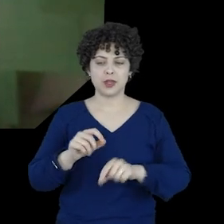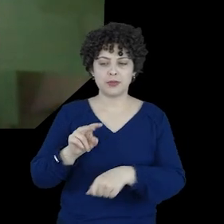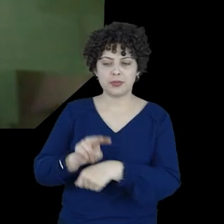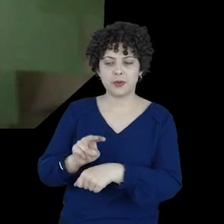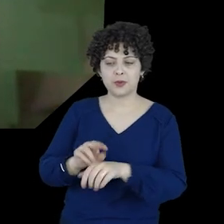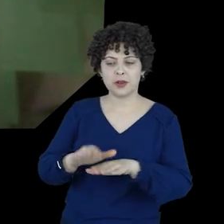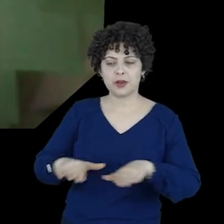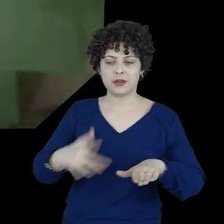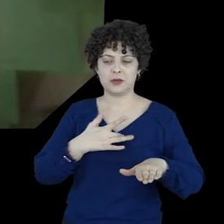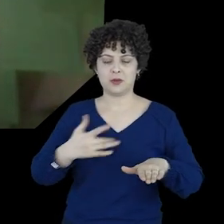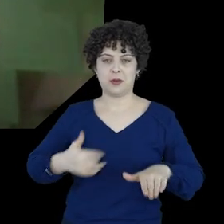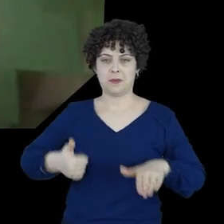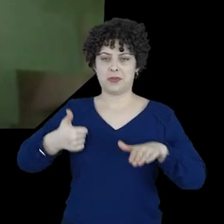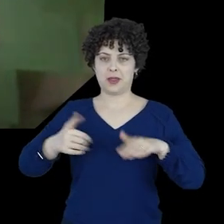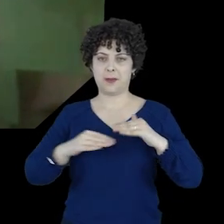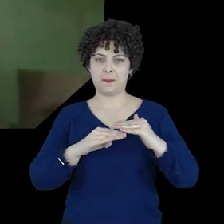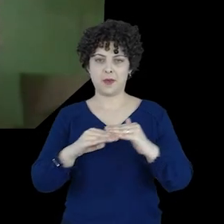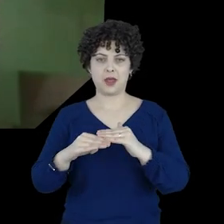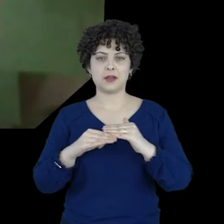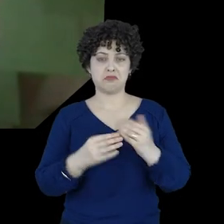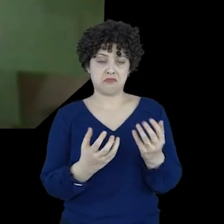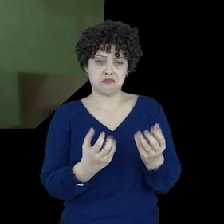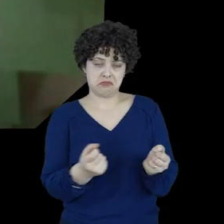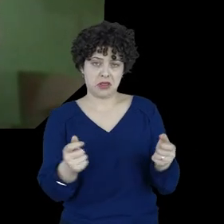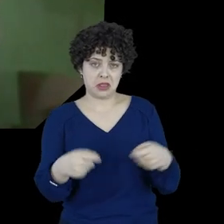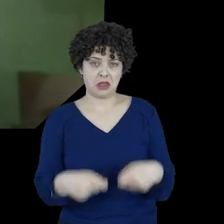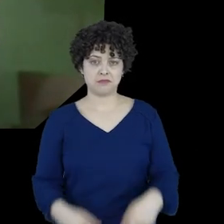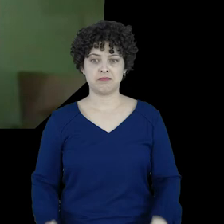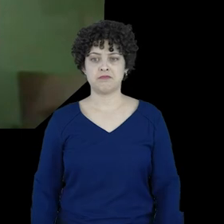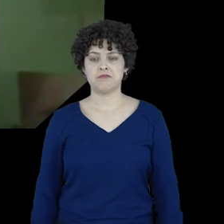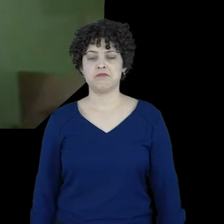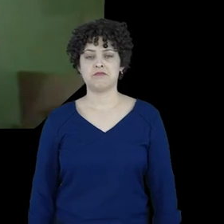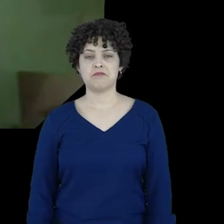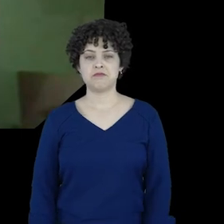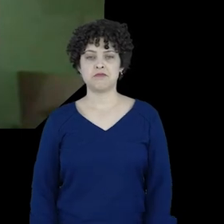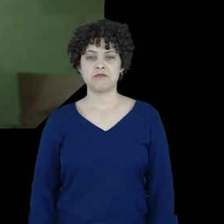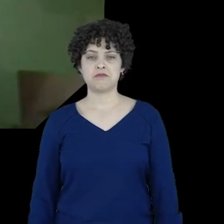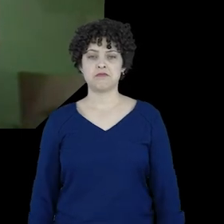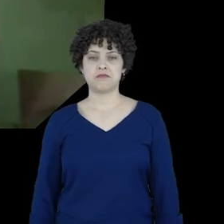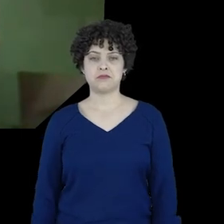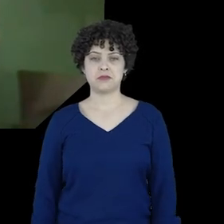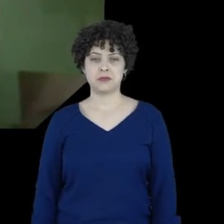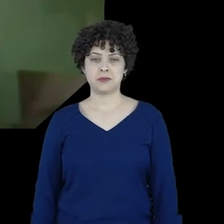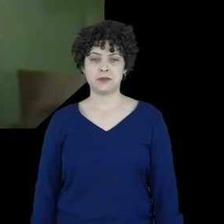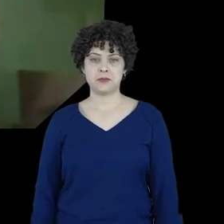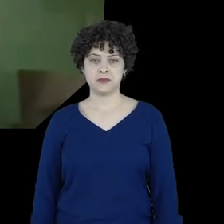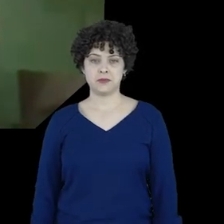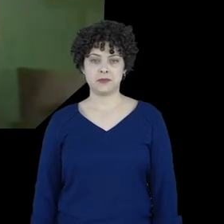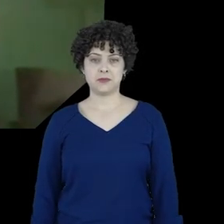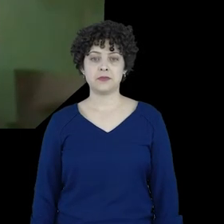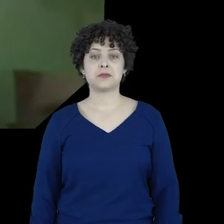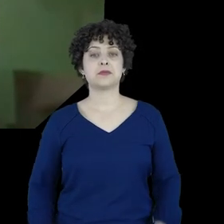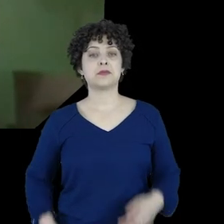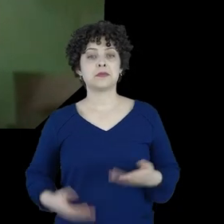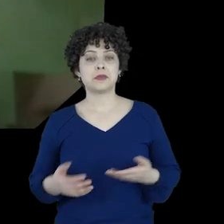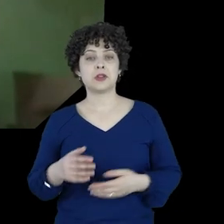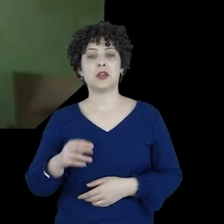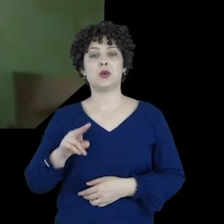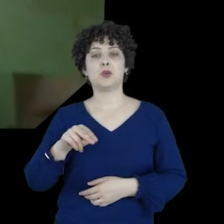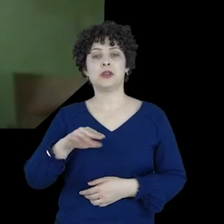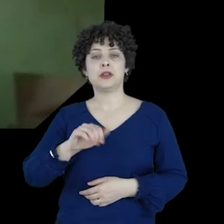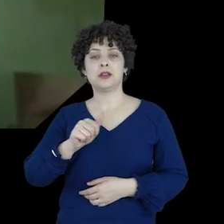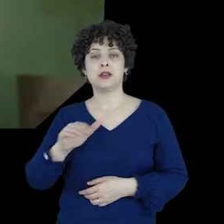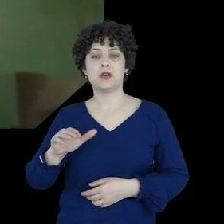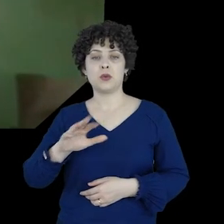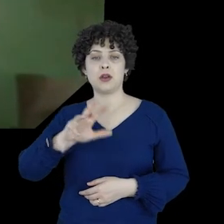we are promoting the well-being of the child in a standardized and an acceptable manner. At the Africa